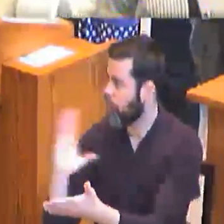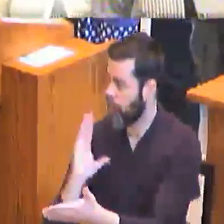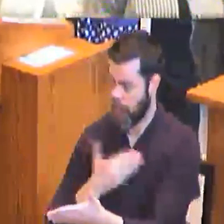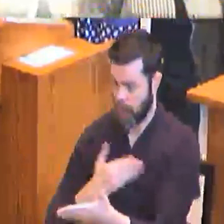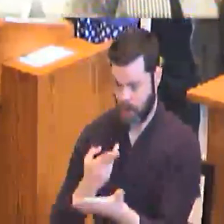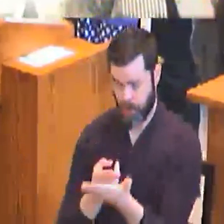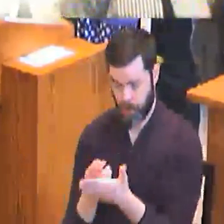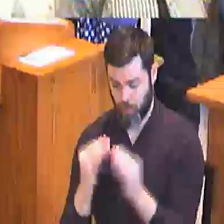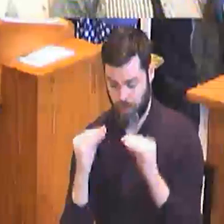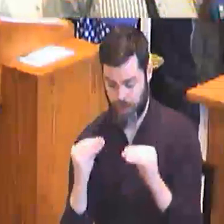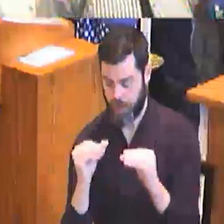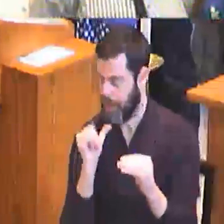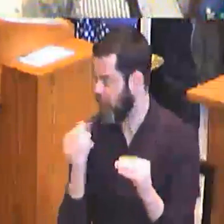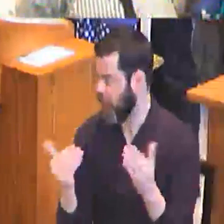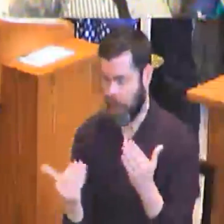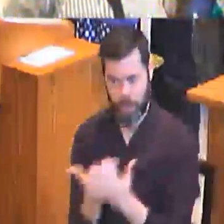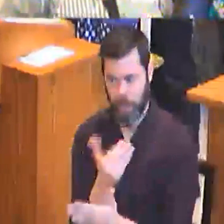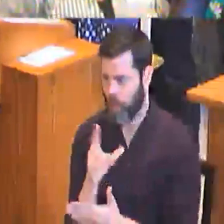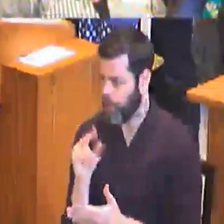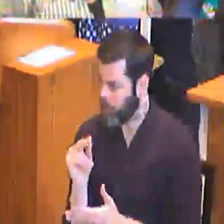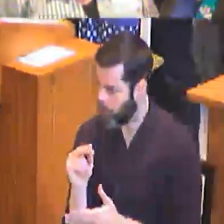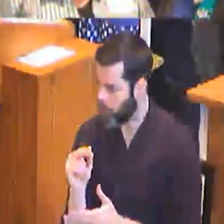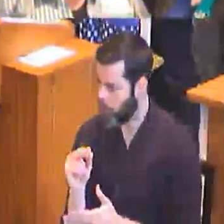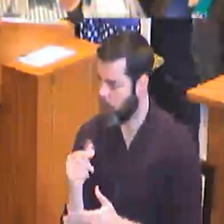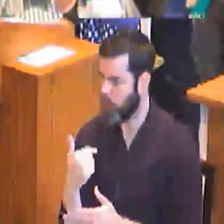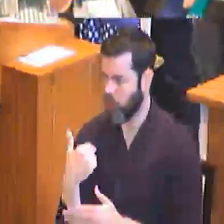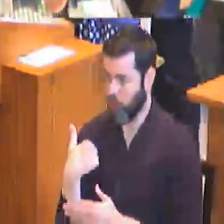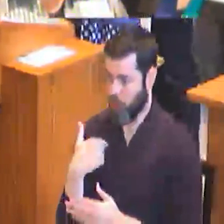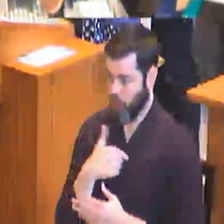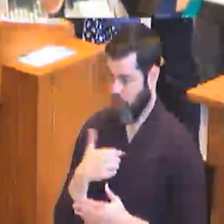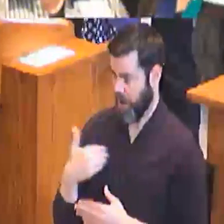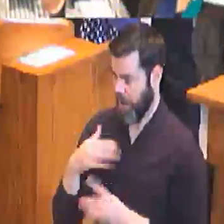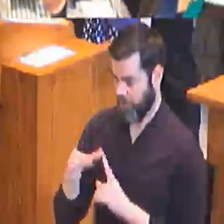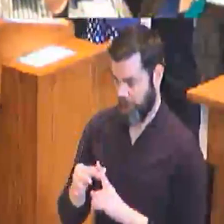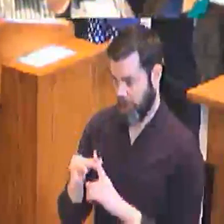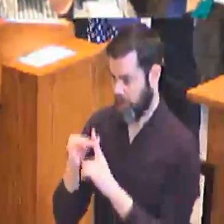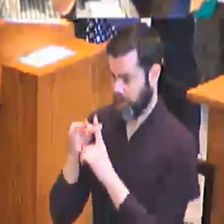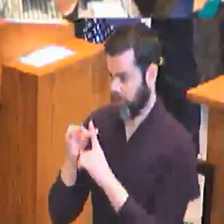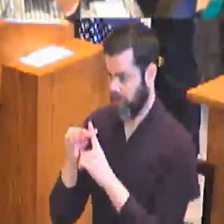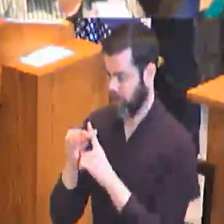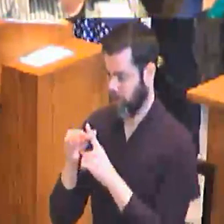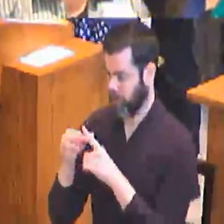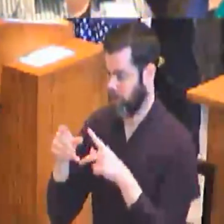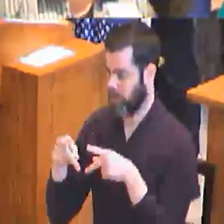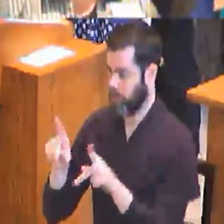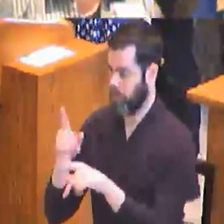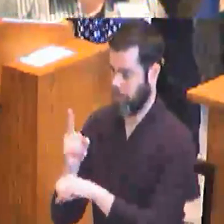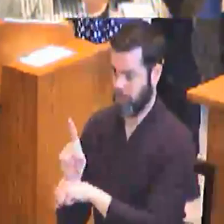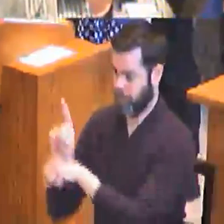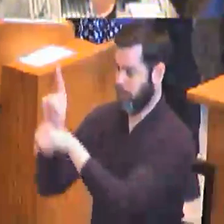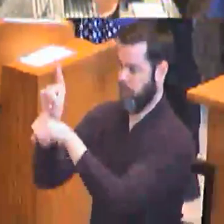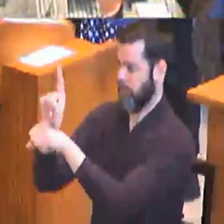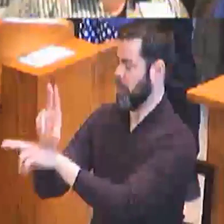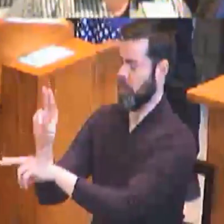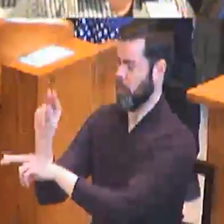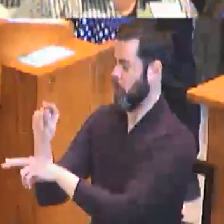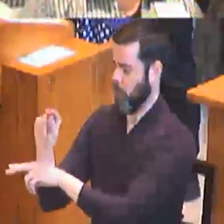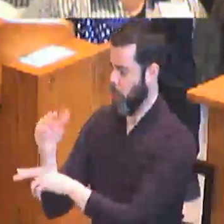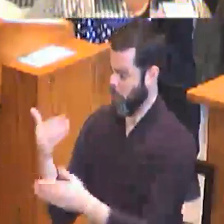new. Neither do we claim special revelations or discovery of new religious